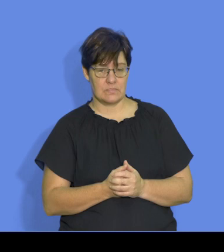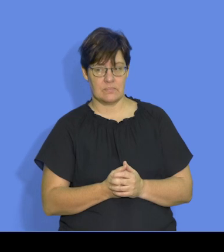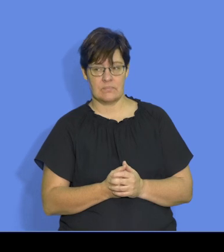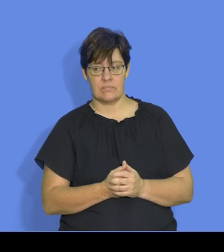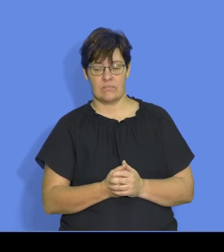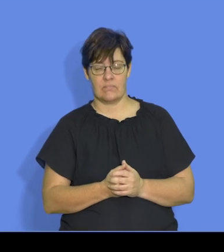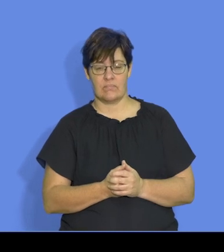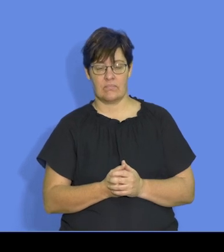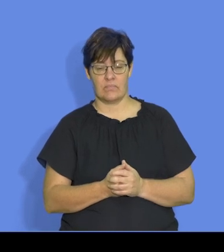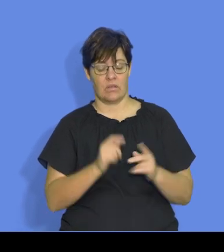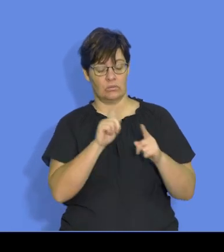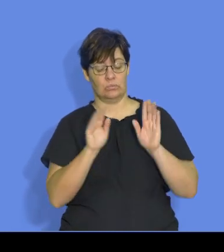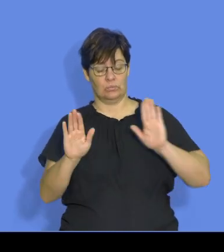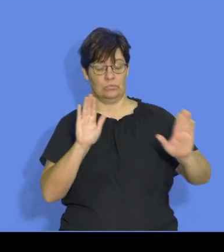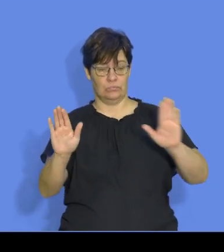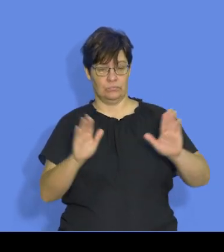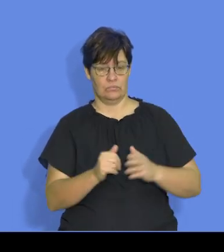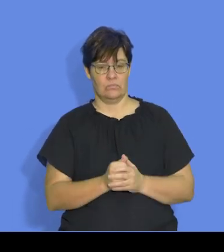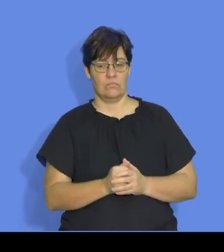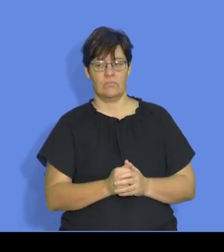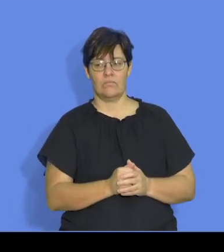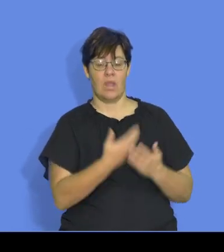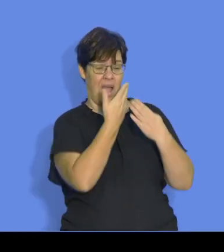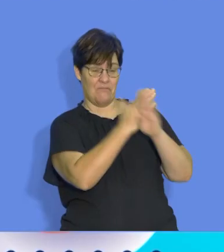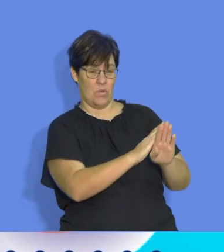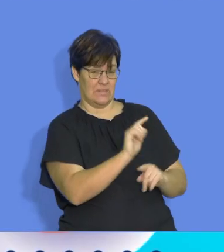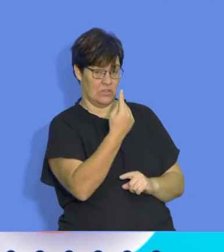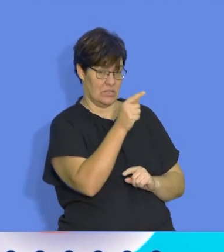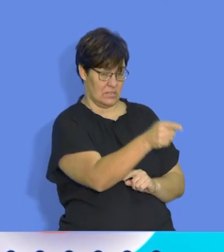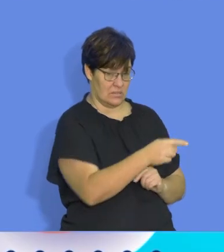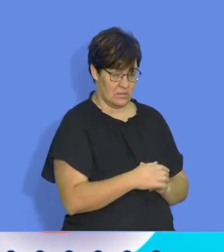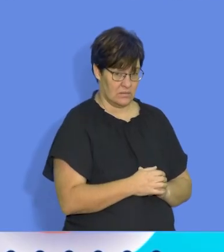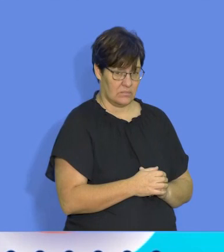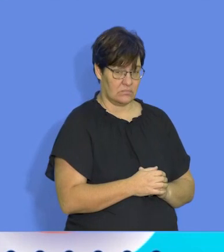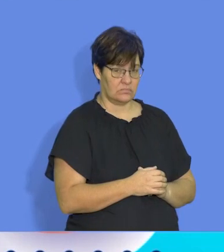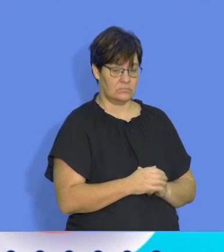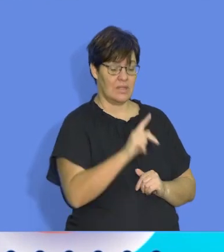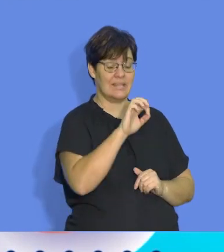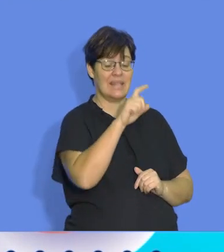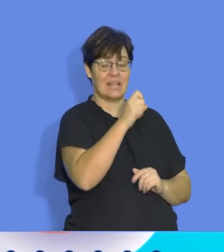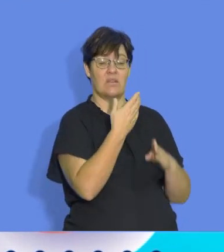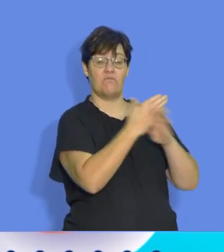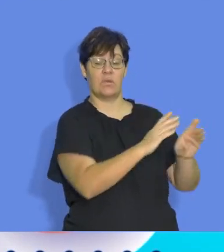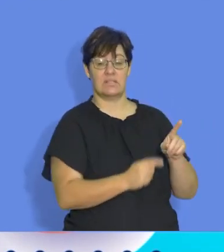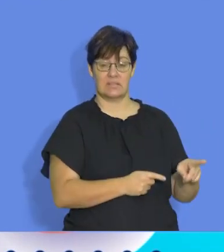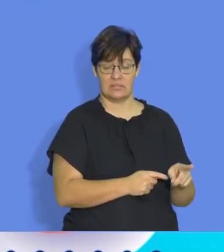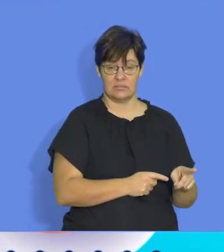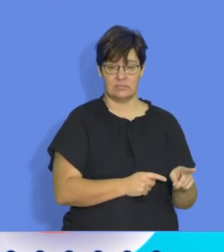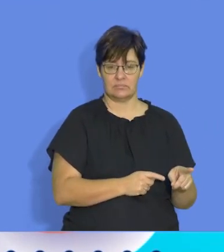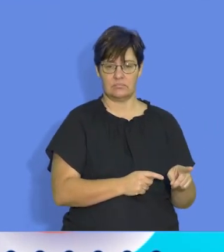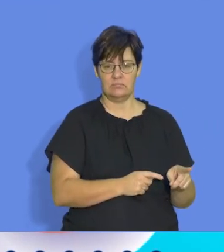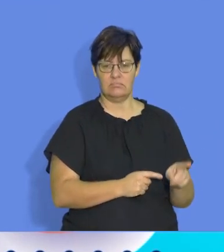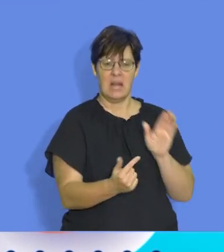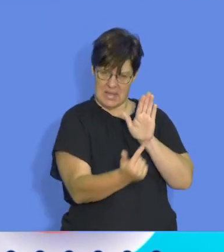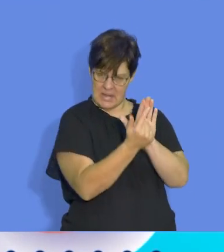Okay, let's look at tax avoidance first. Tax avoidance is perfectly